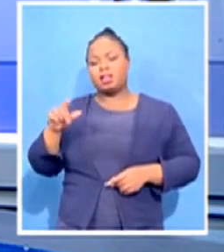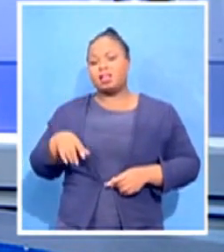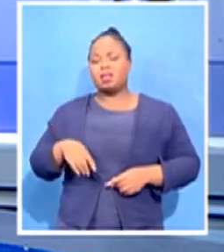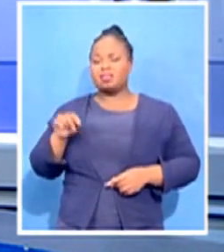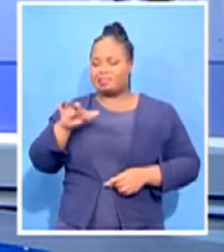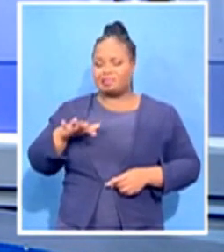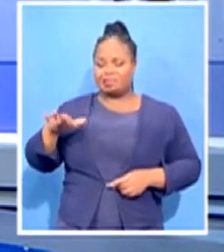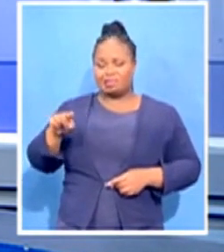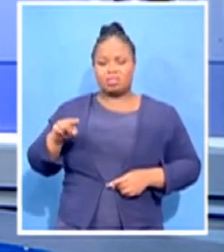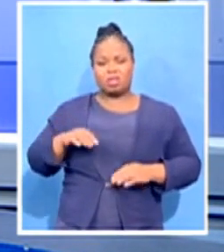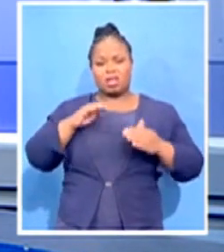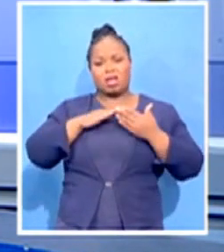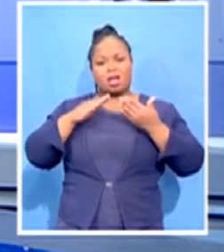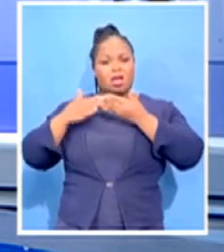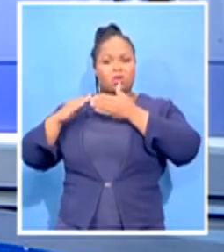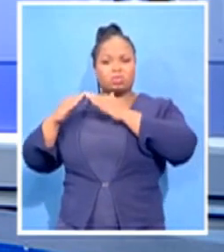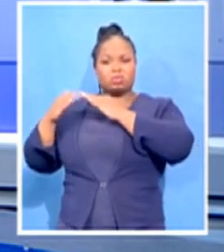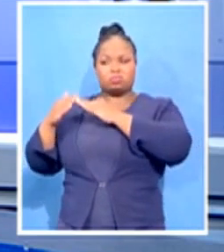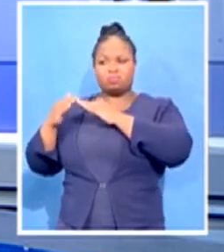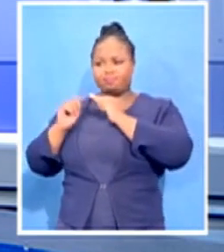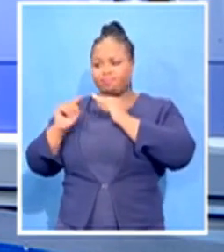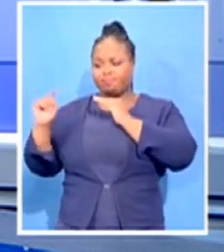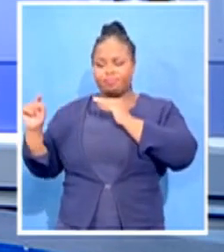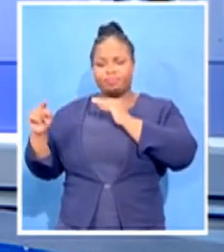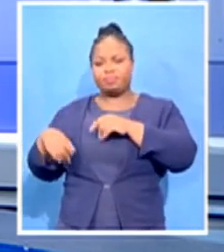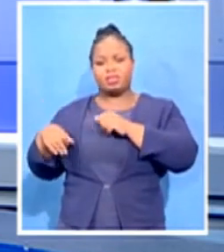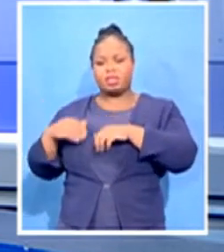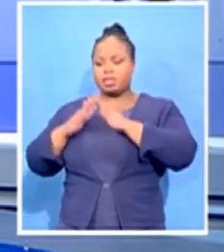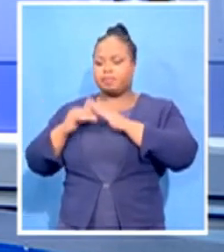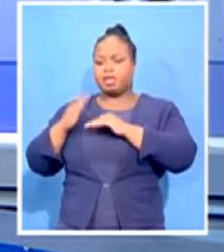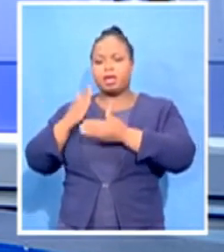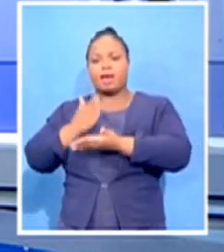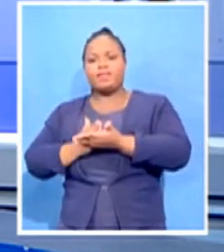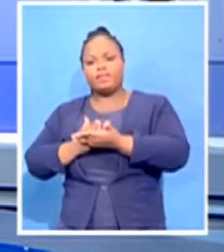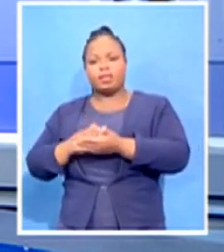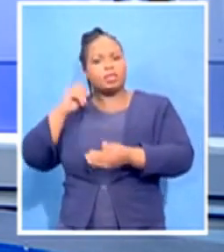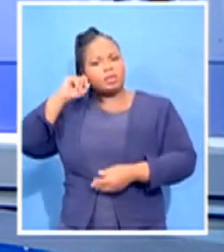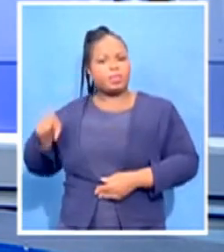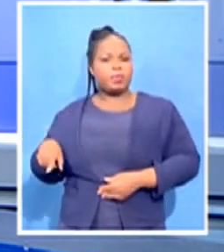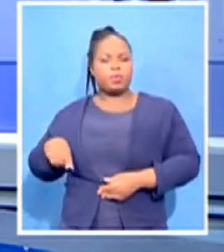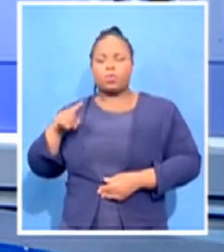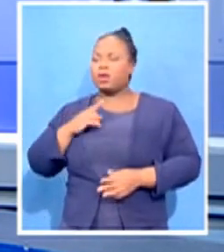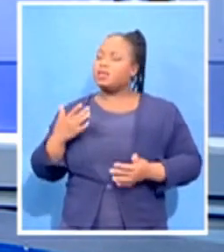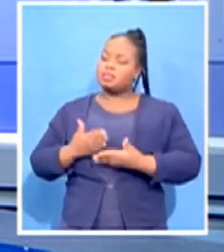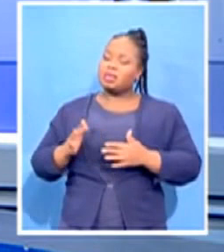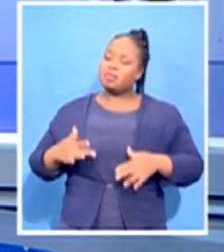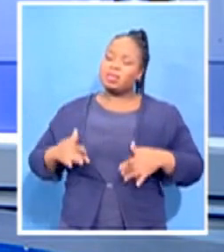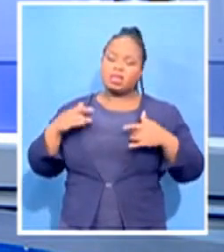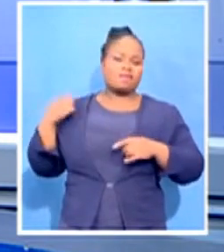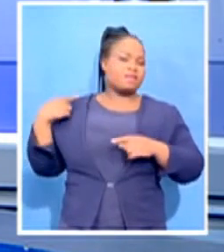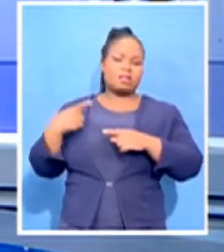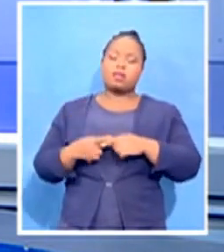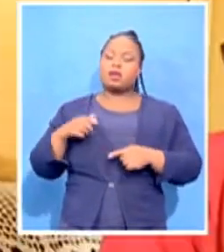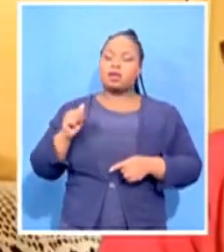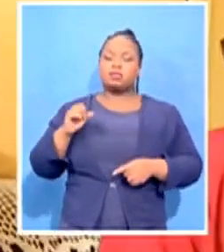residents still live in the asbestos-roofed houses. For more on this, our reporter, Falesa Moeti, filed this report.